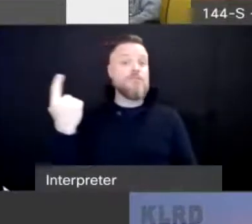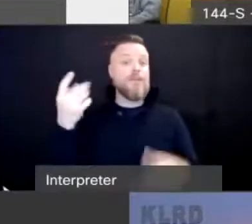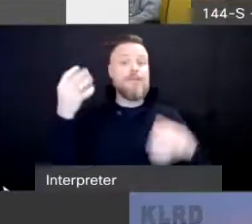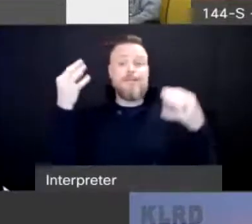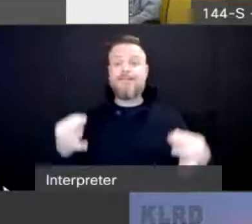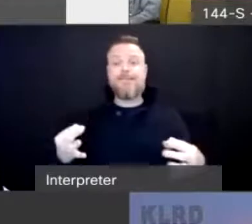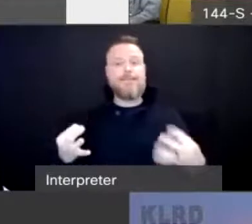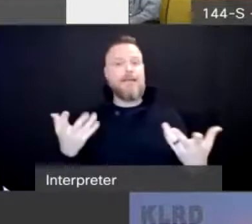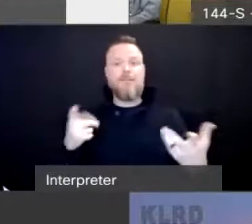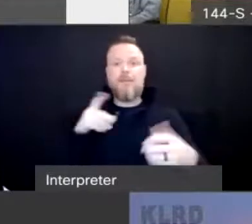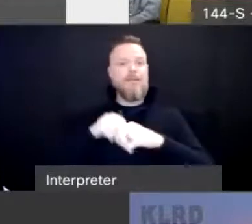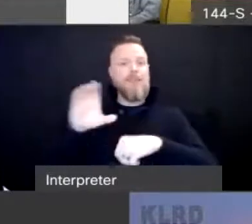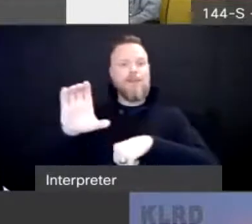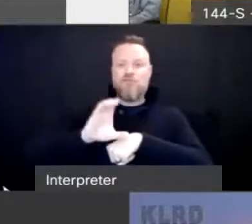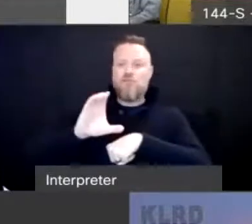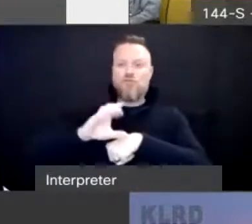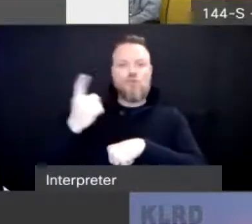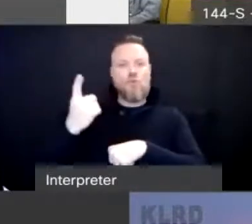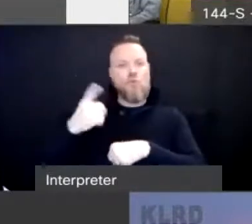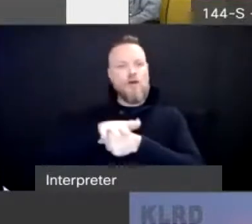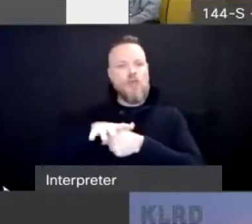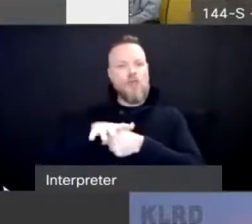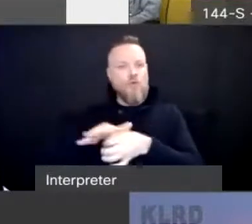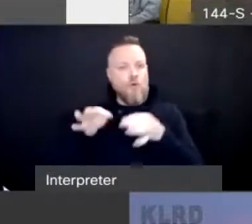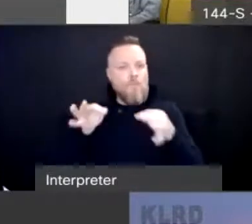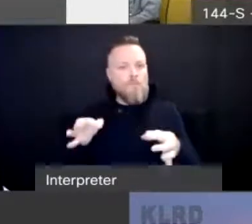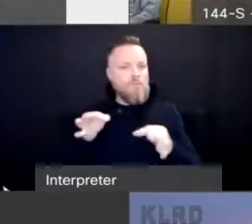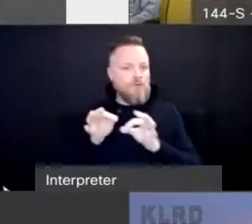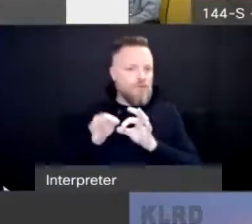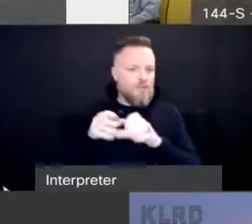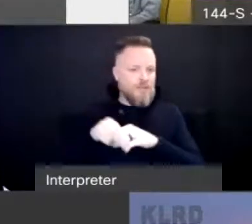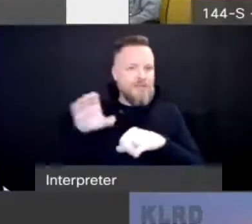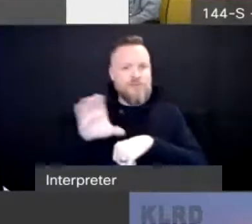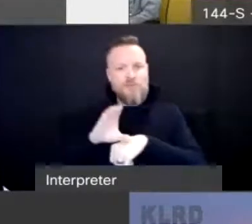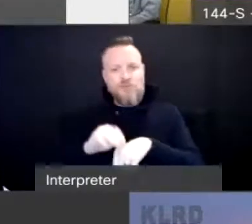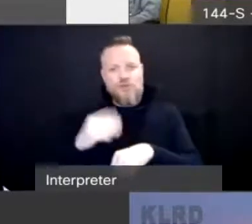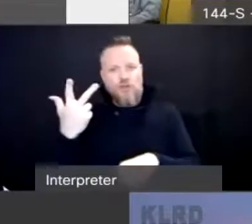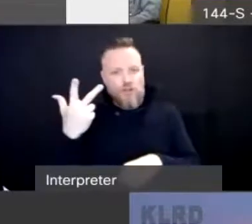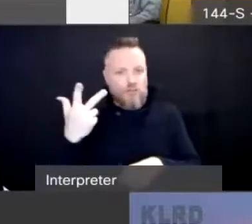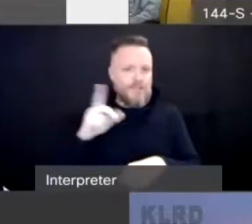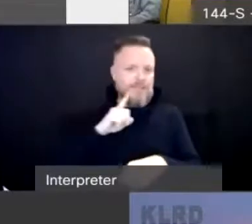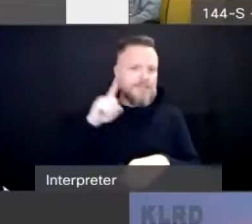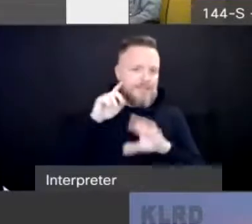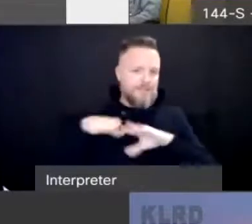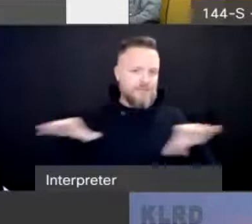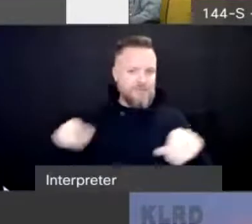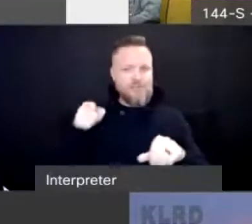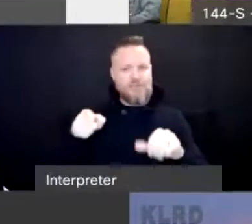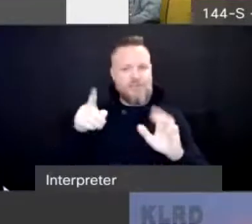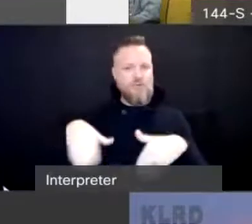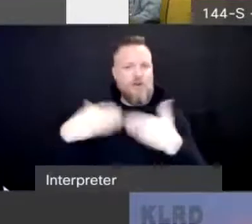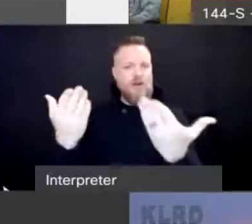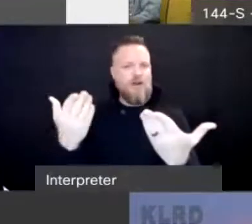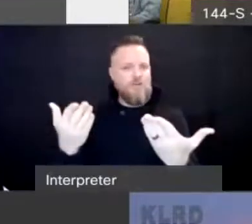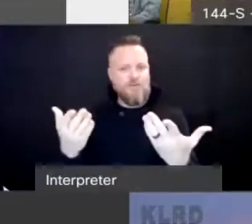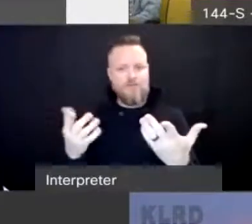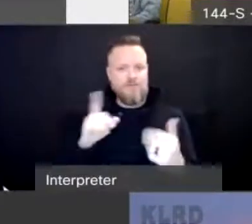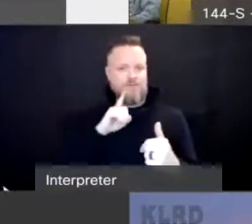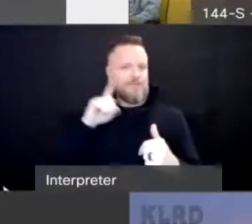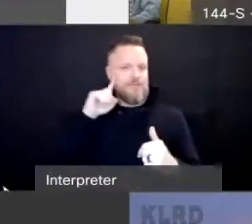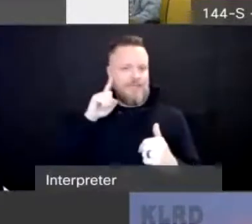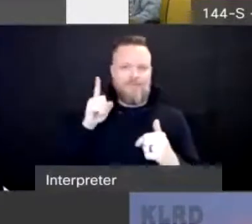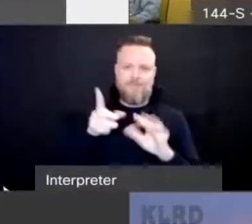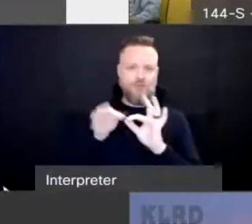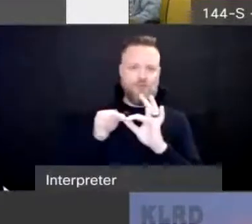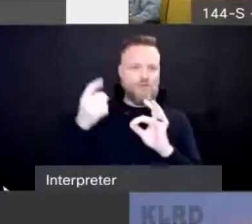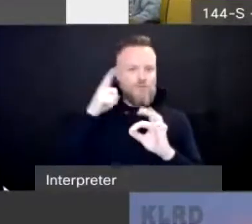their church, they have a local person, she has 3 children that are deaf, she's going to offer deaf in the deaf service,